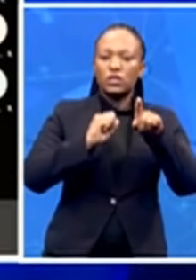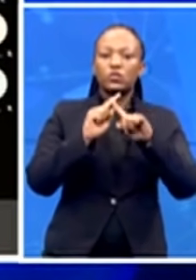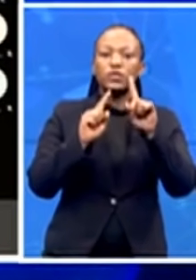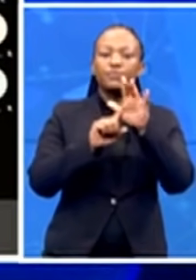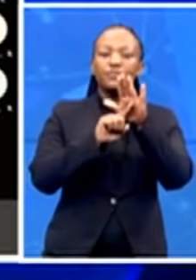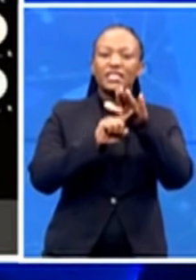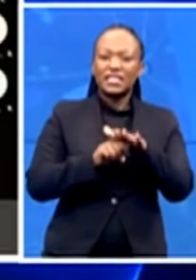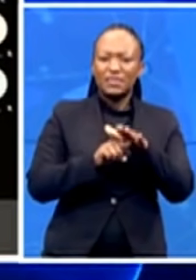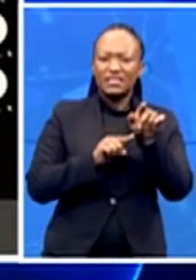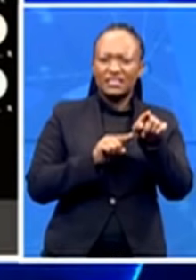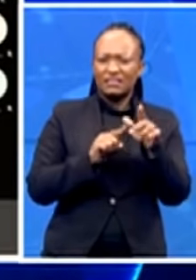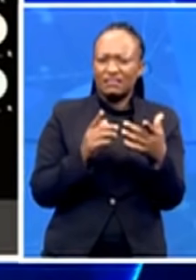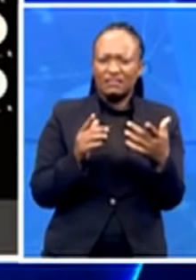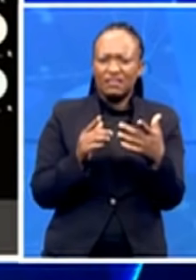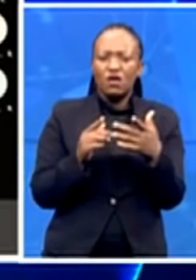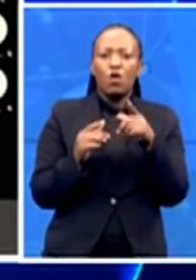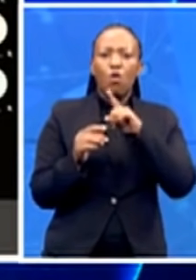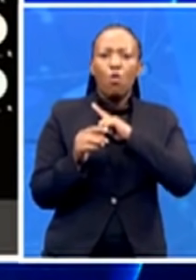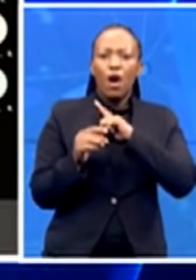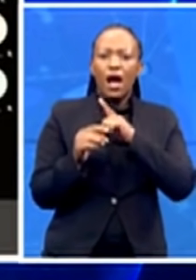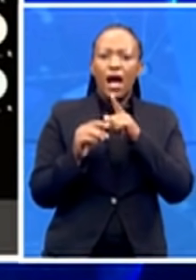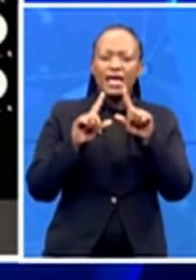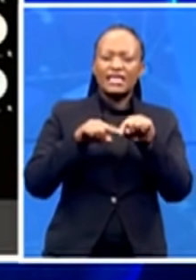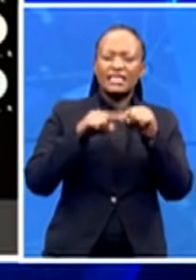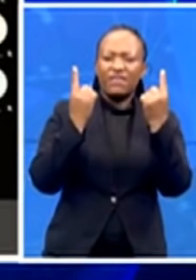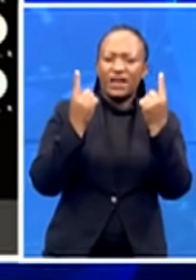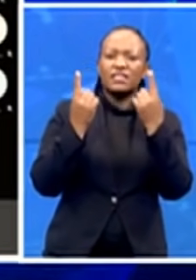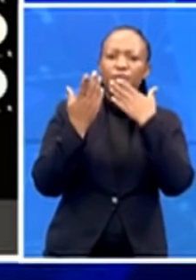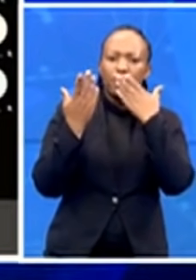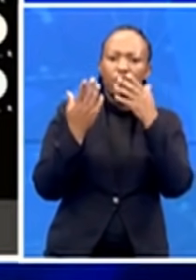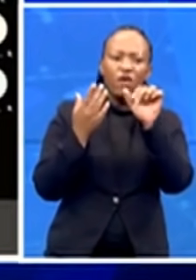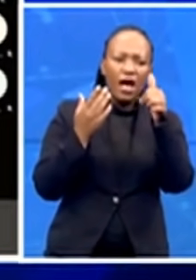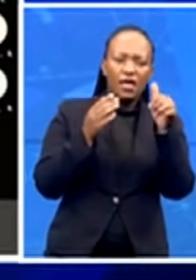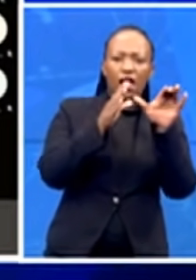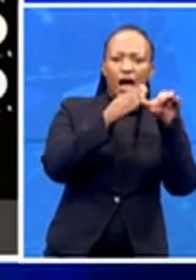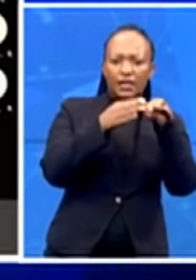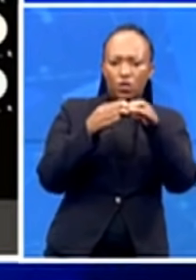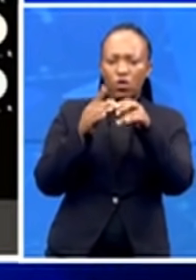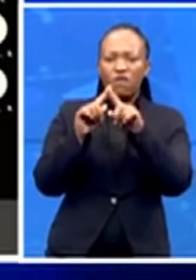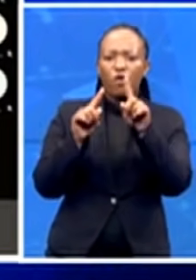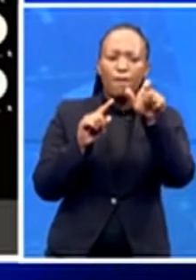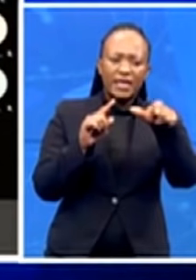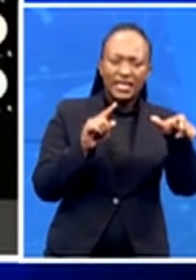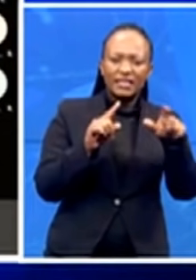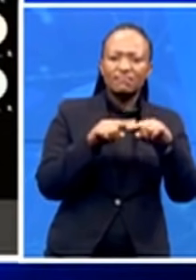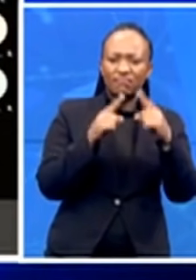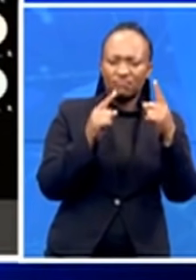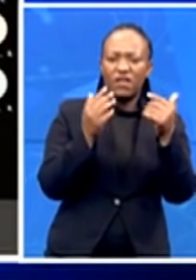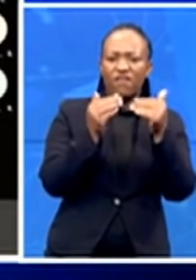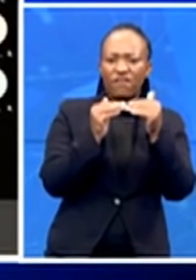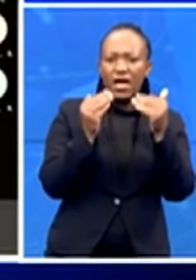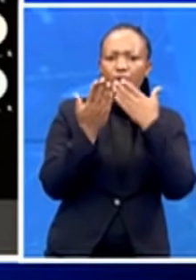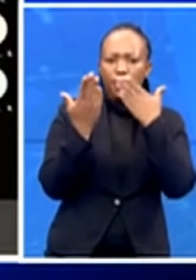irrational differentiation made between different categories of persons. In particular, we conclude that the categories